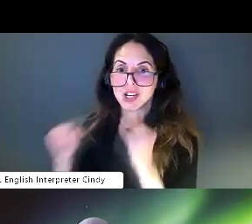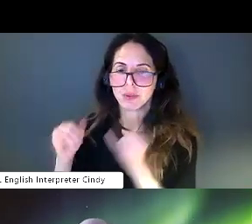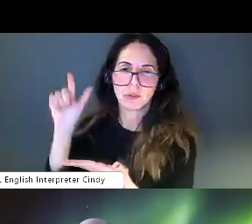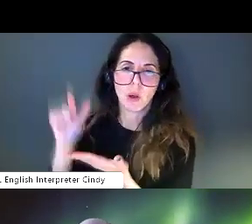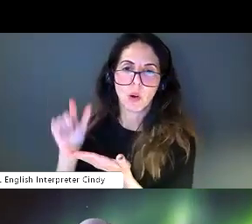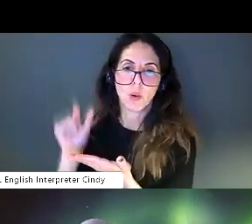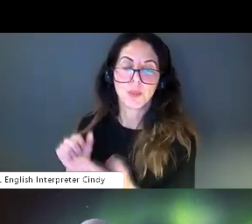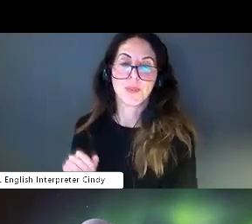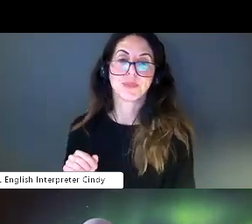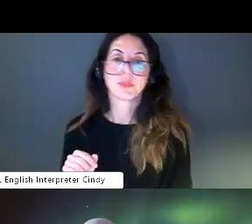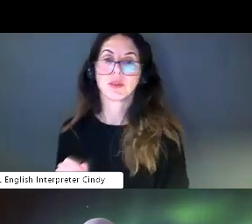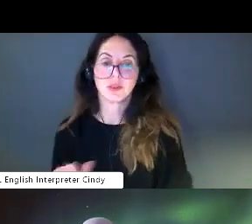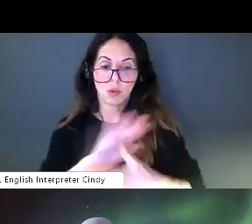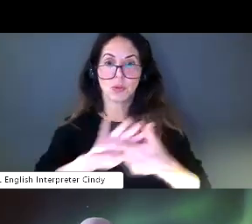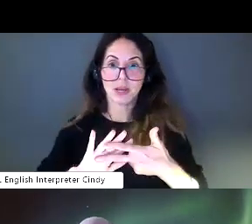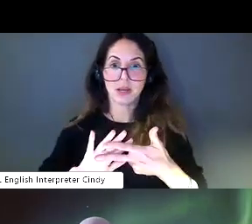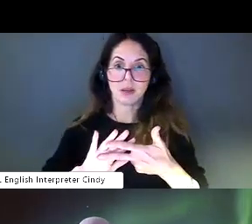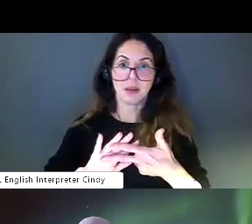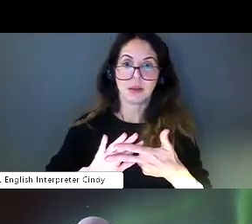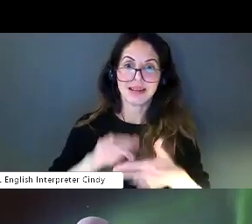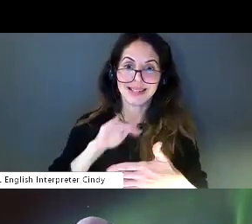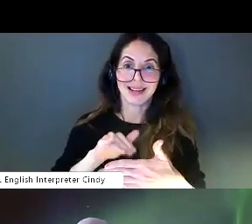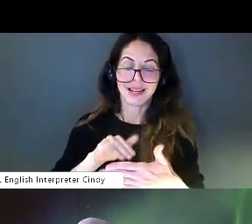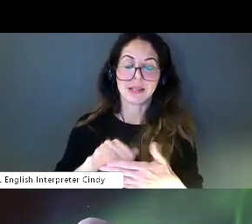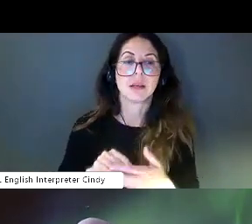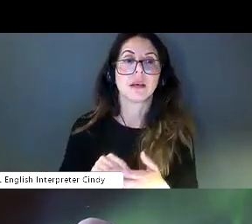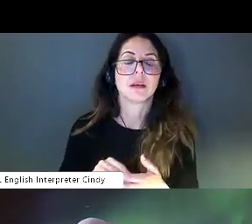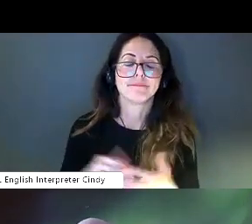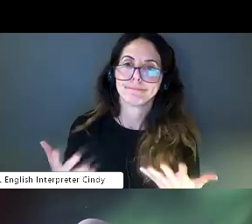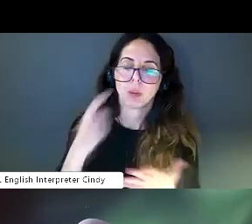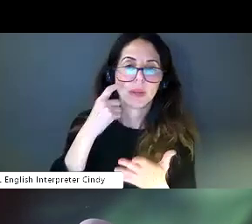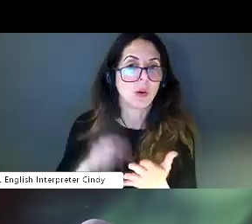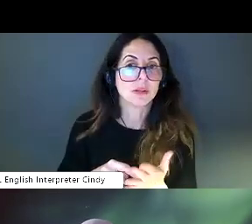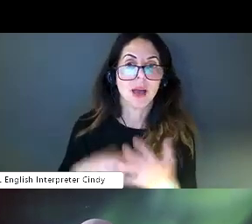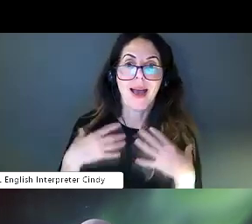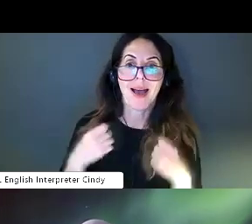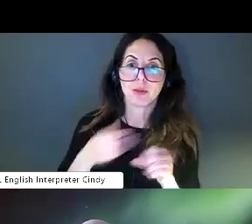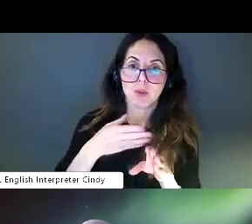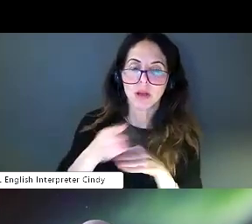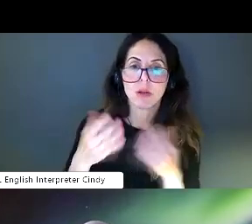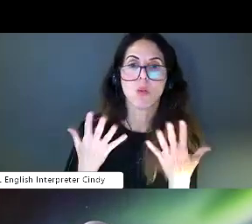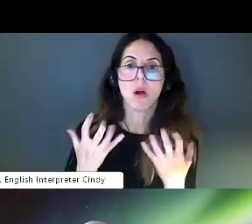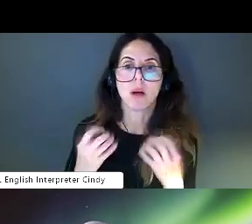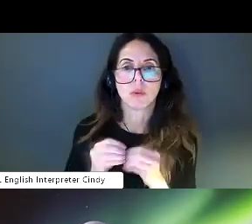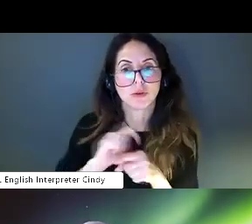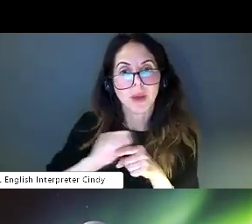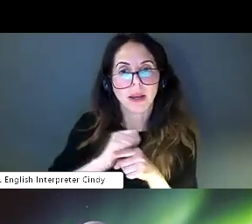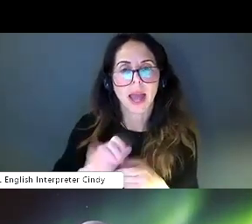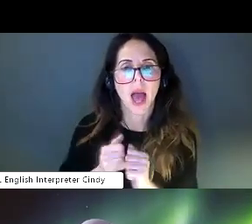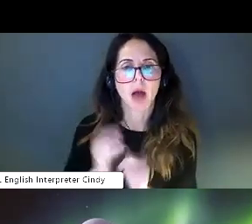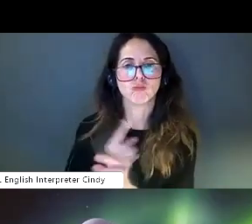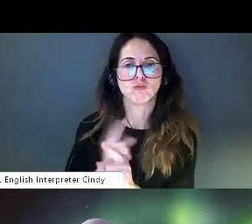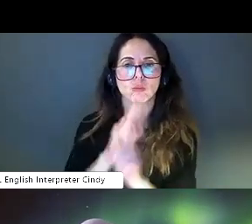the findings from these 3 studies essentially tell me that, health professionals are desiring for improved training on reporting